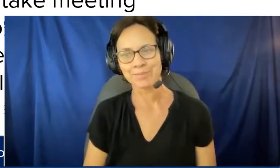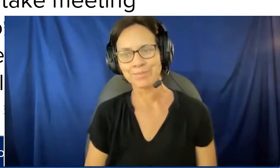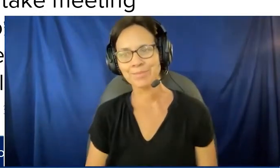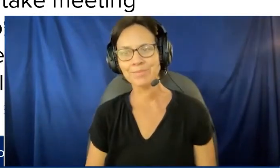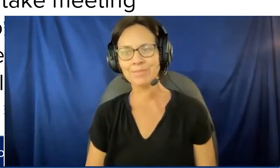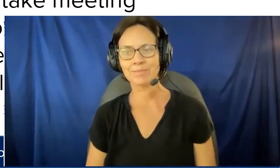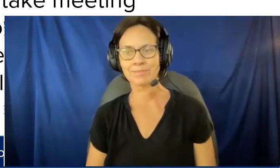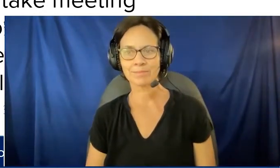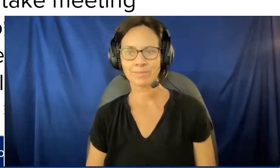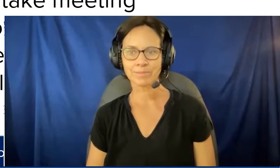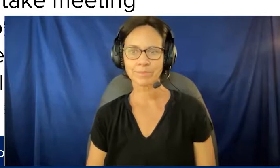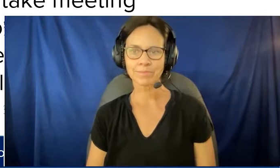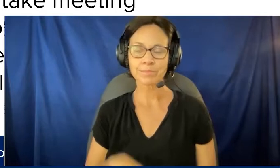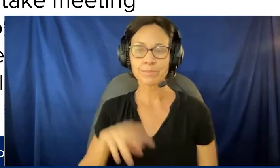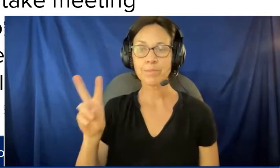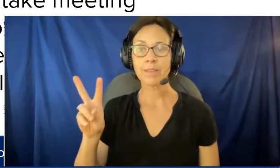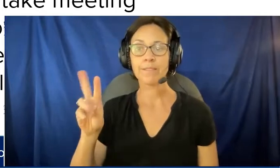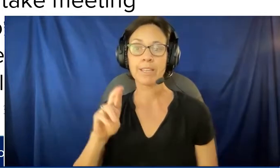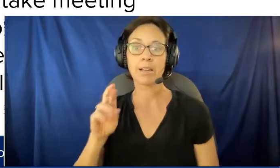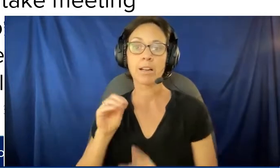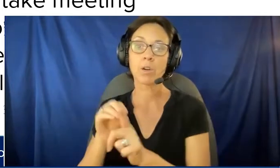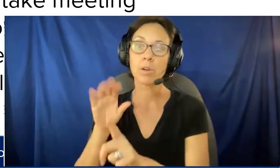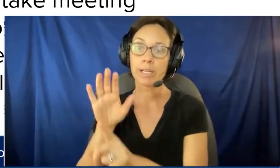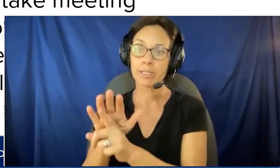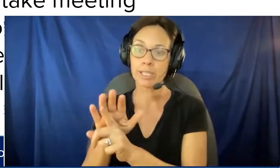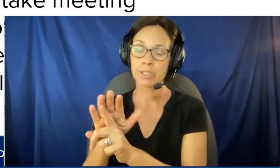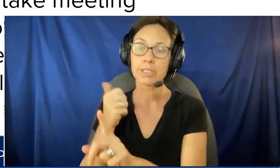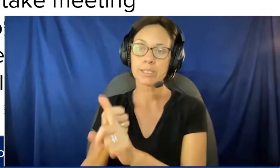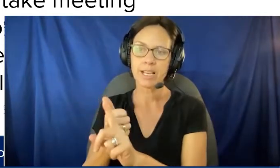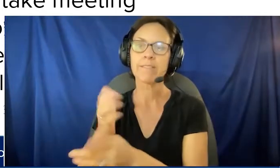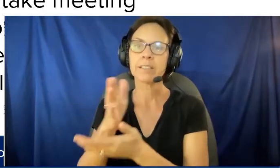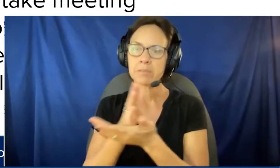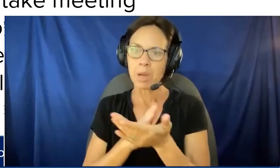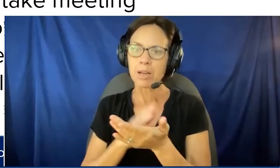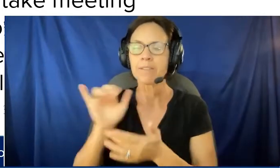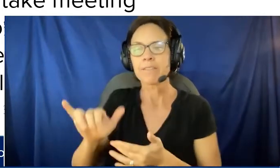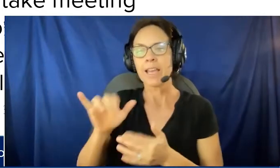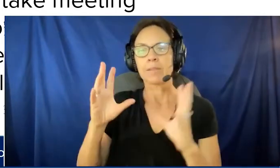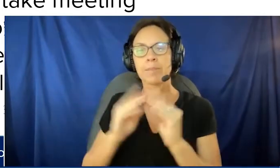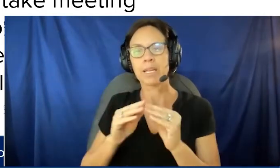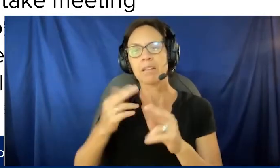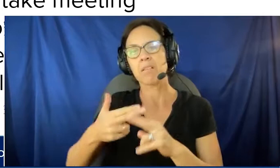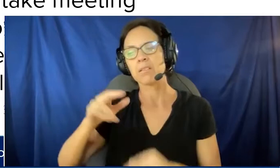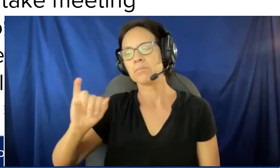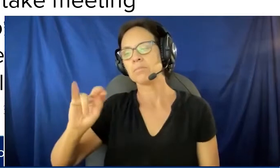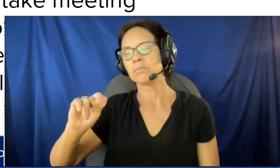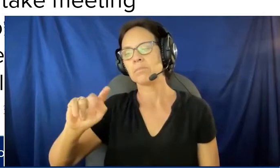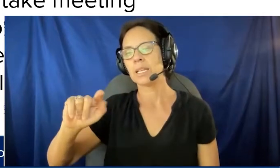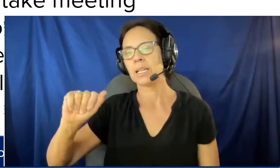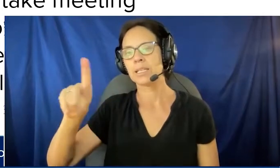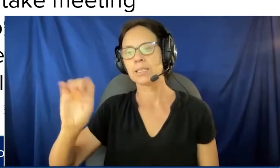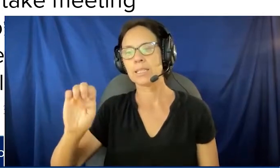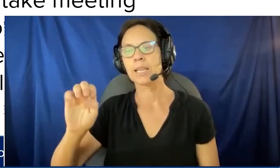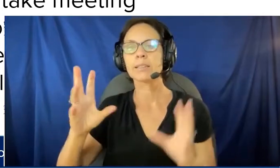The vocational rehabilitation orientation is part of the intake meeting. So we talked to you about all of the different